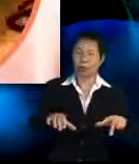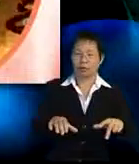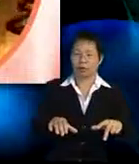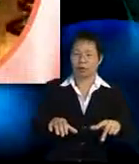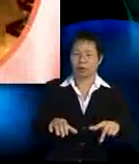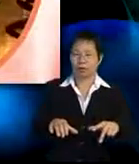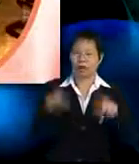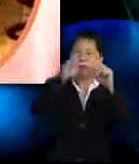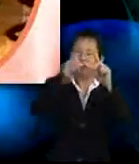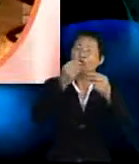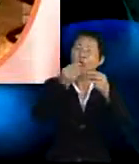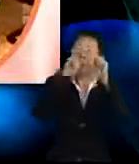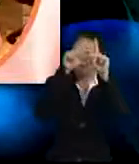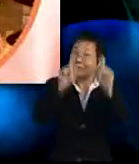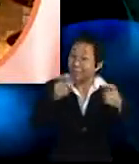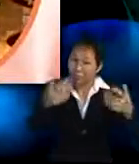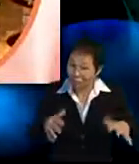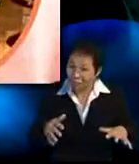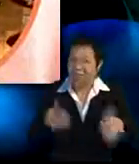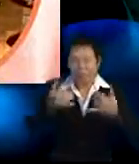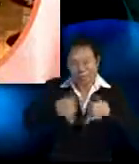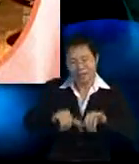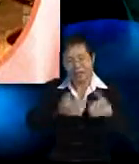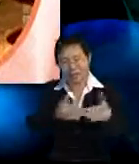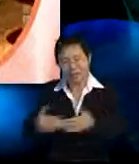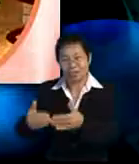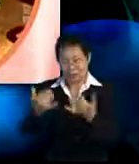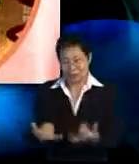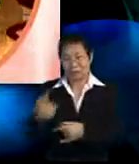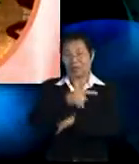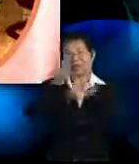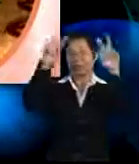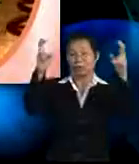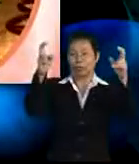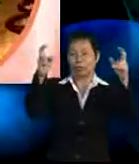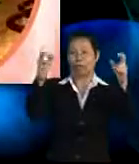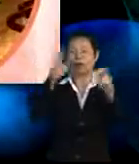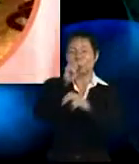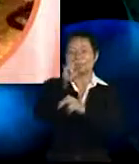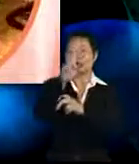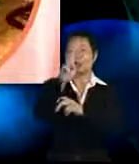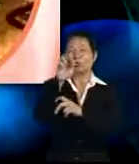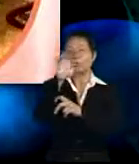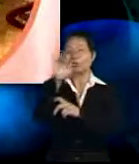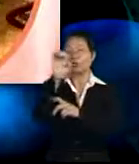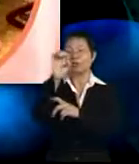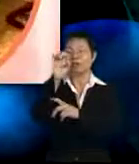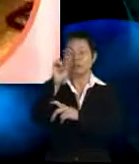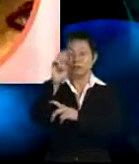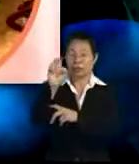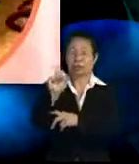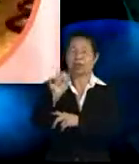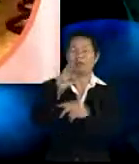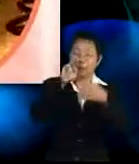simple food tests. Now, let's continue today's topic on nutrition with vitamins, minerals